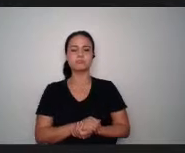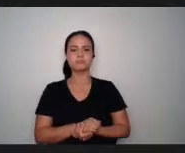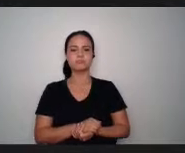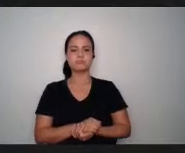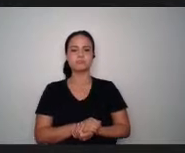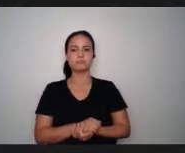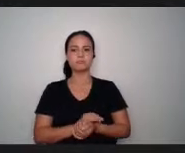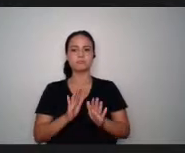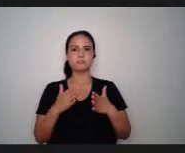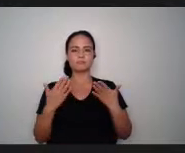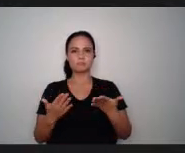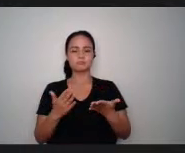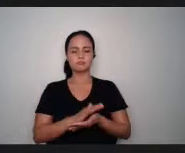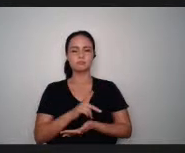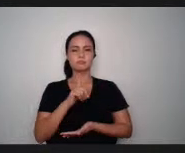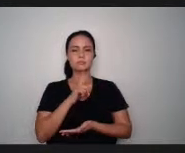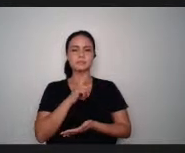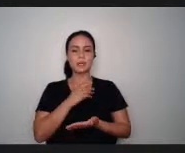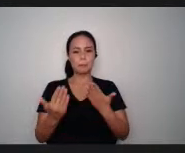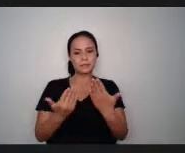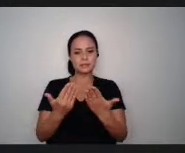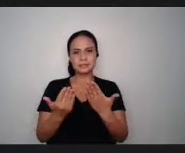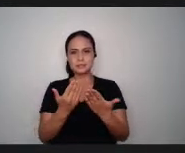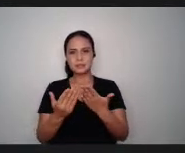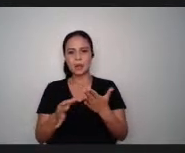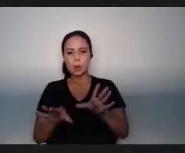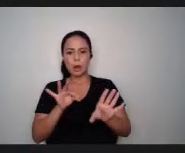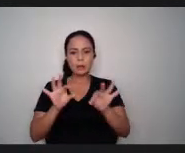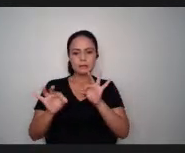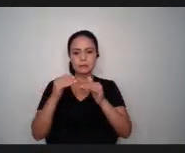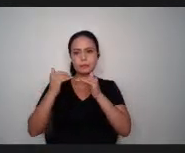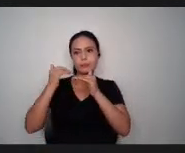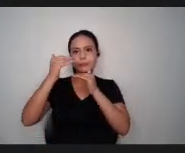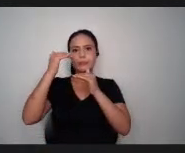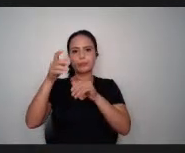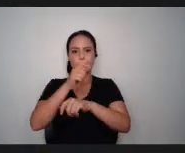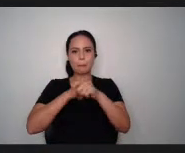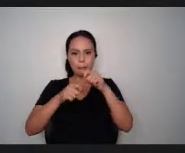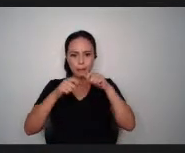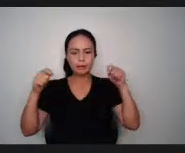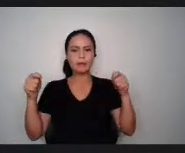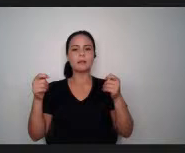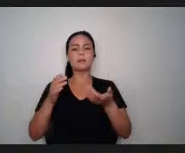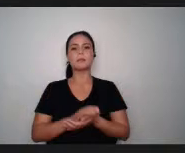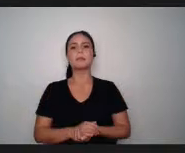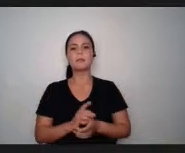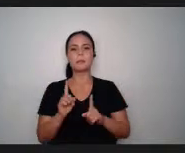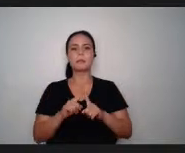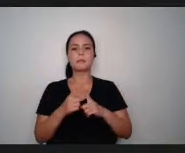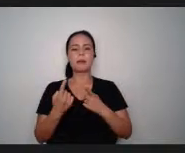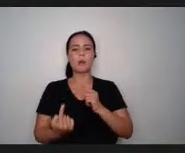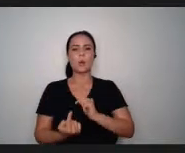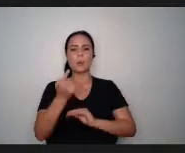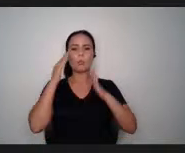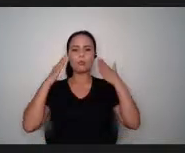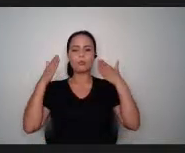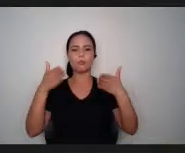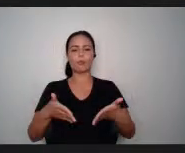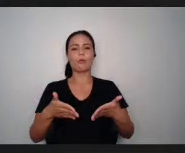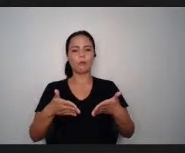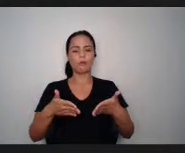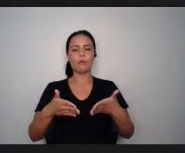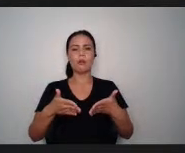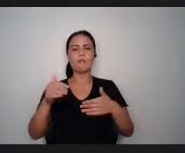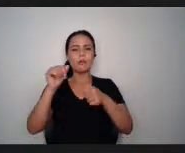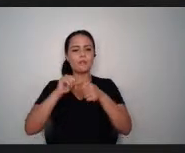but they appear as if they were. So, oh, there's competition and ranking and a prize, but with all that,